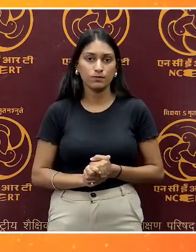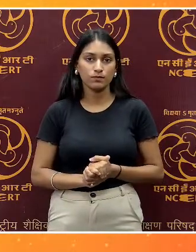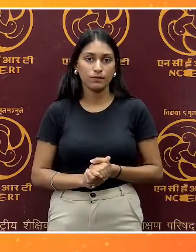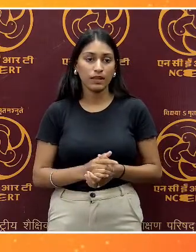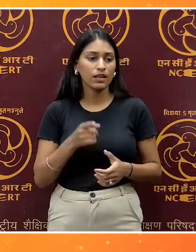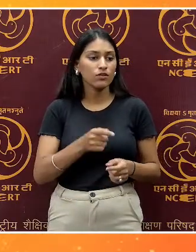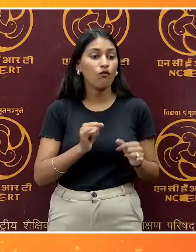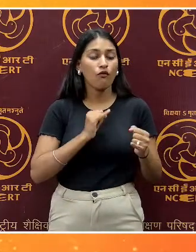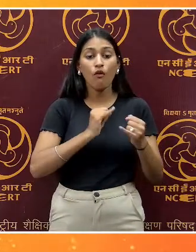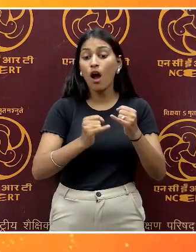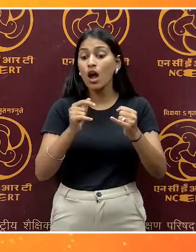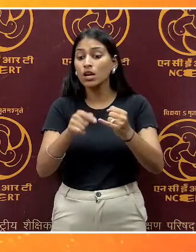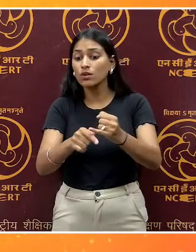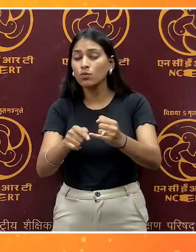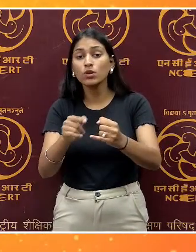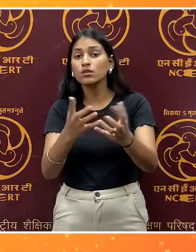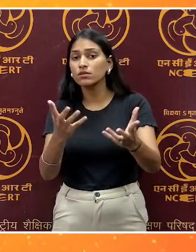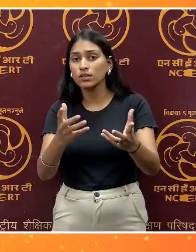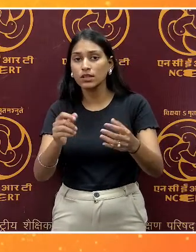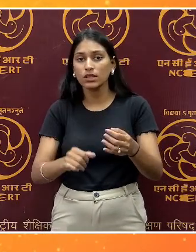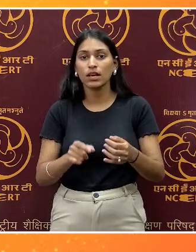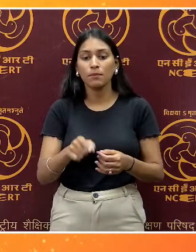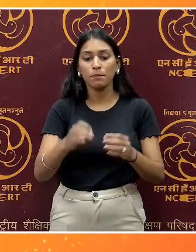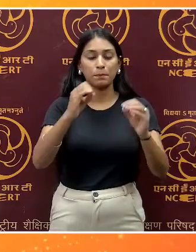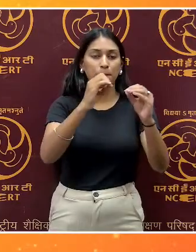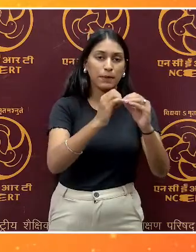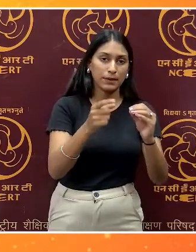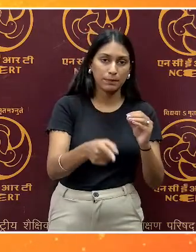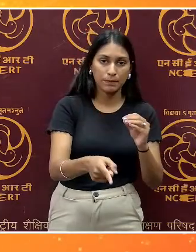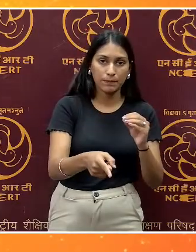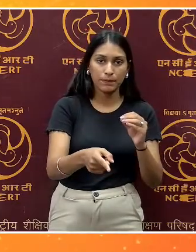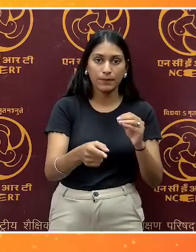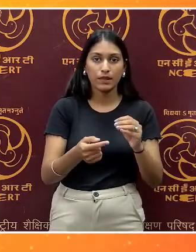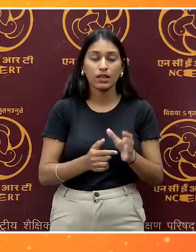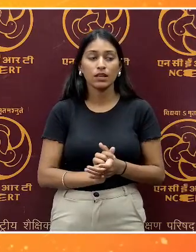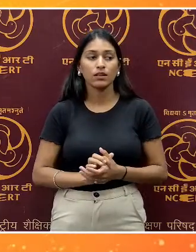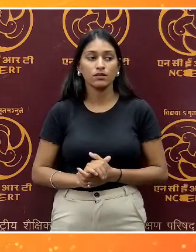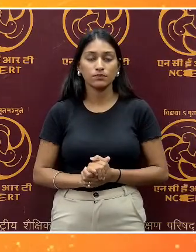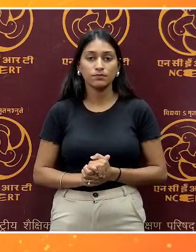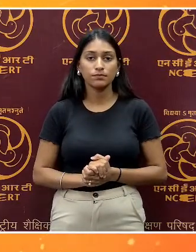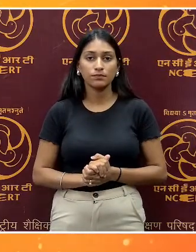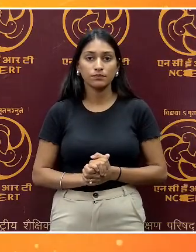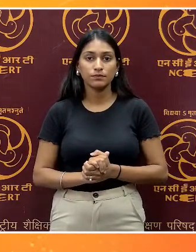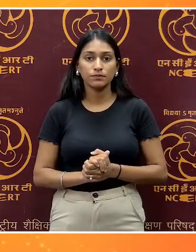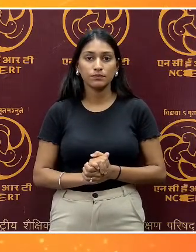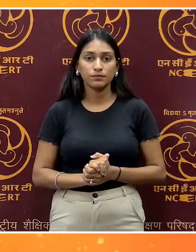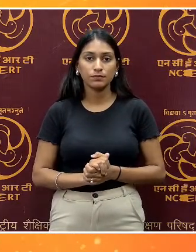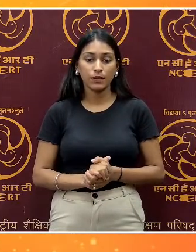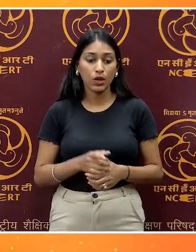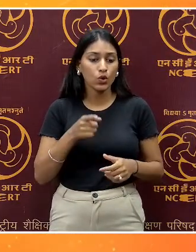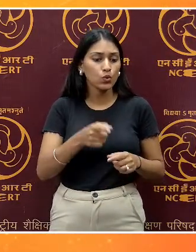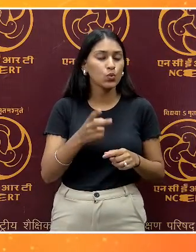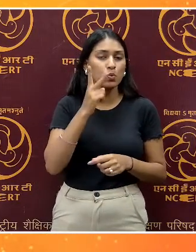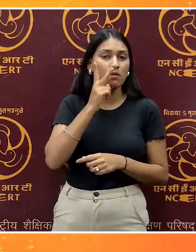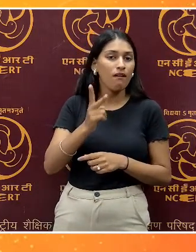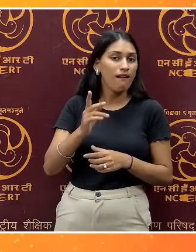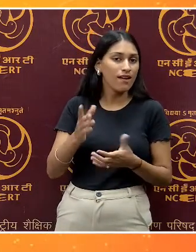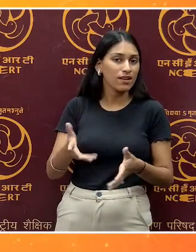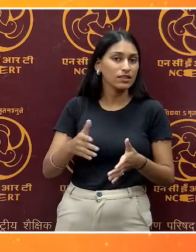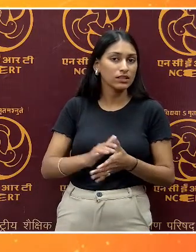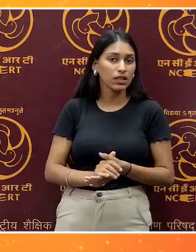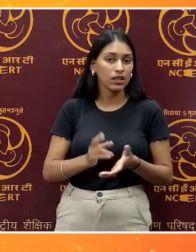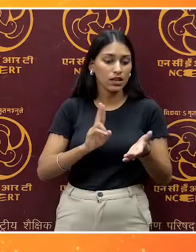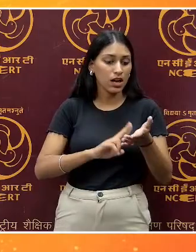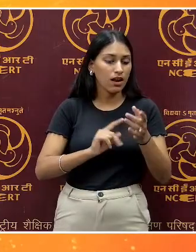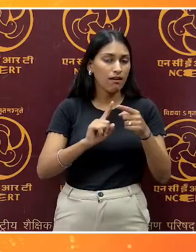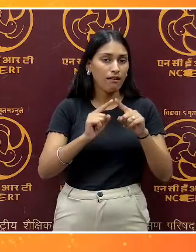position is specified by B with respect to O. So, you can see here net